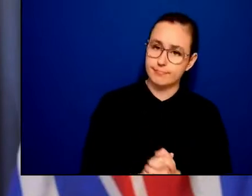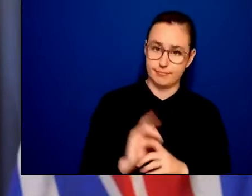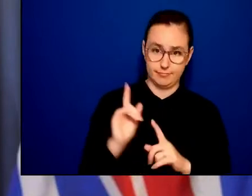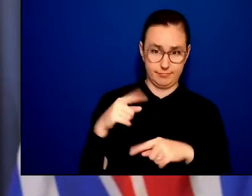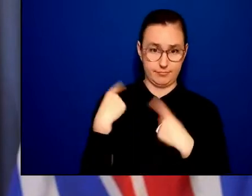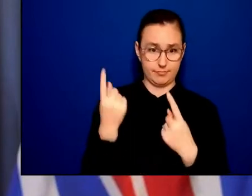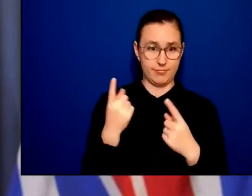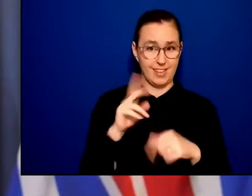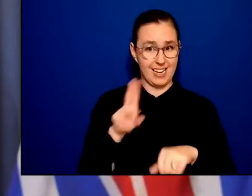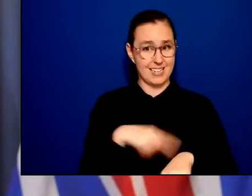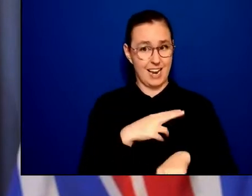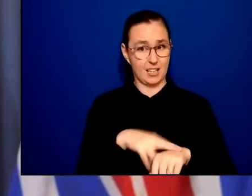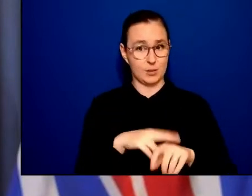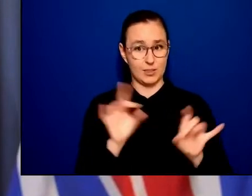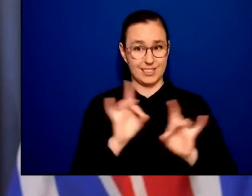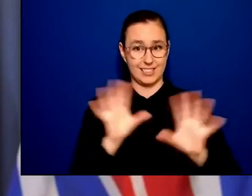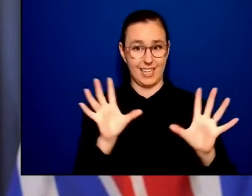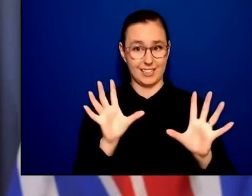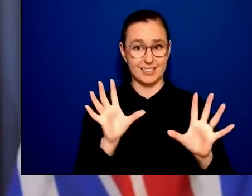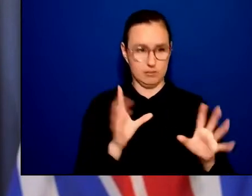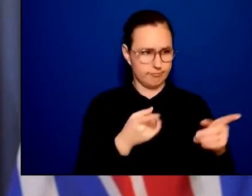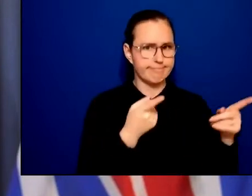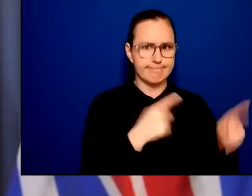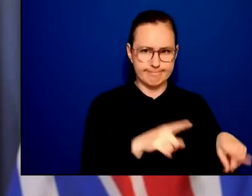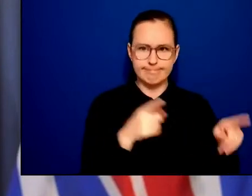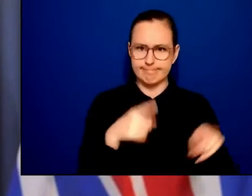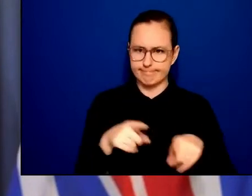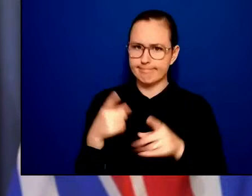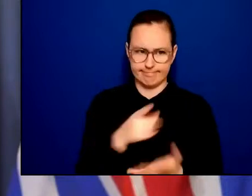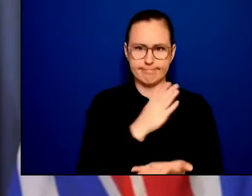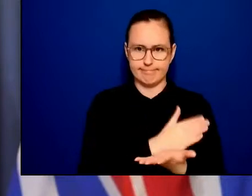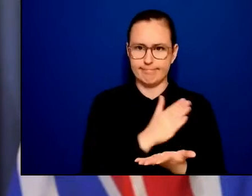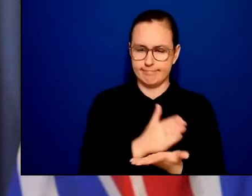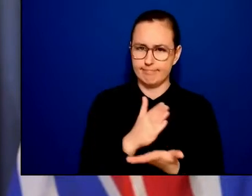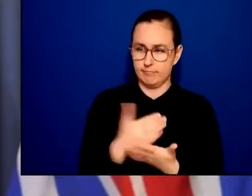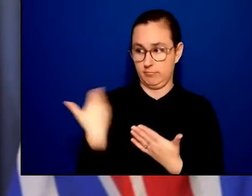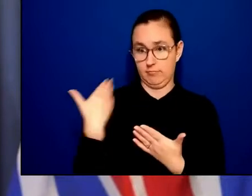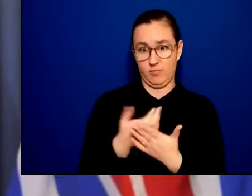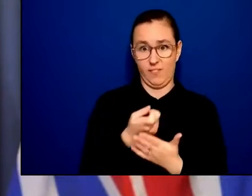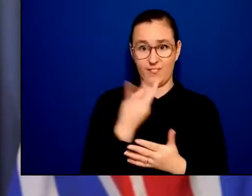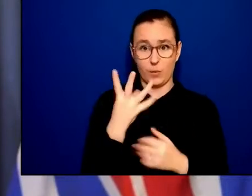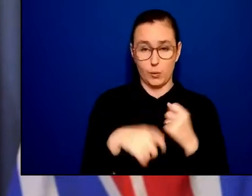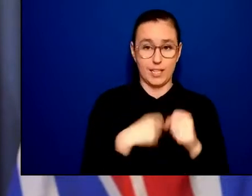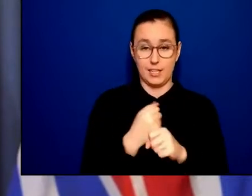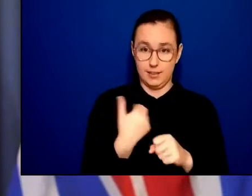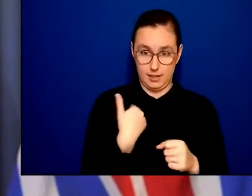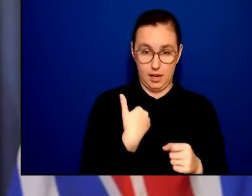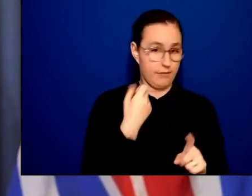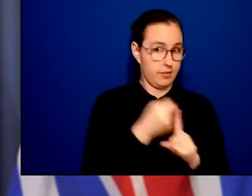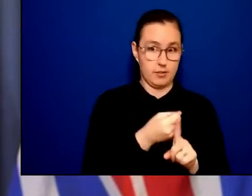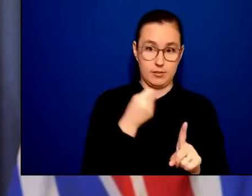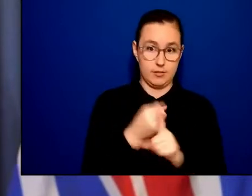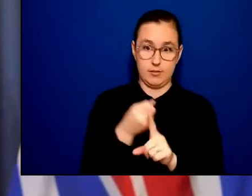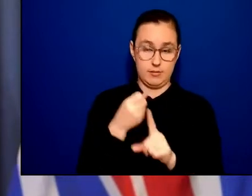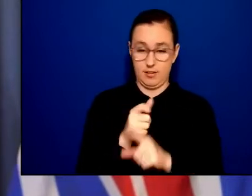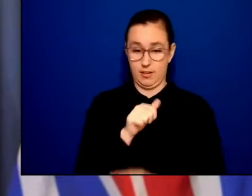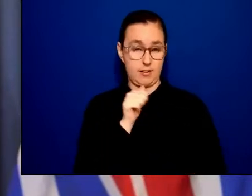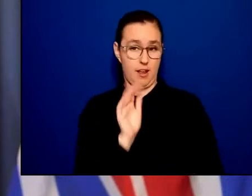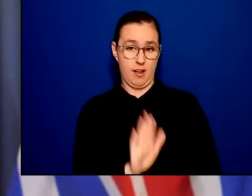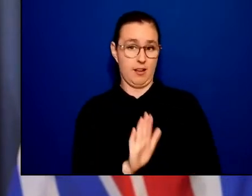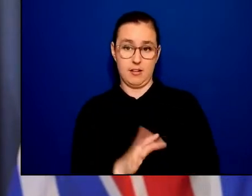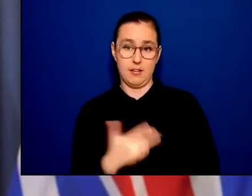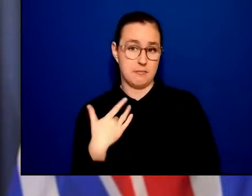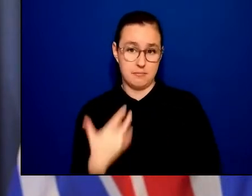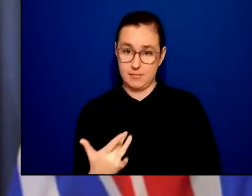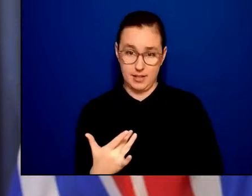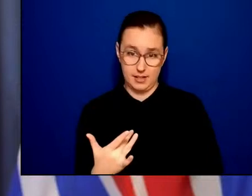number of them over the last few years. In context of